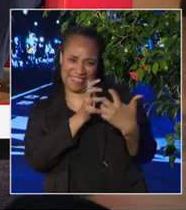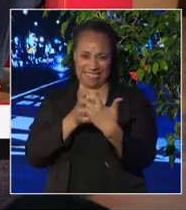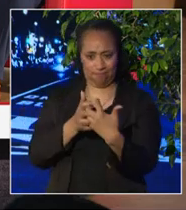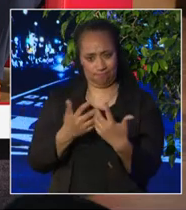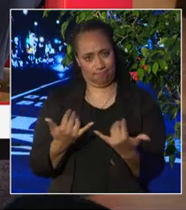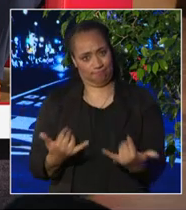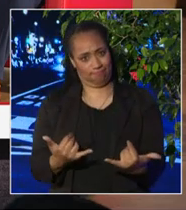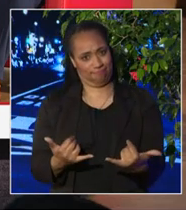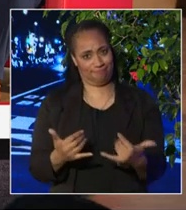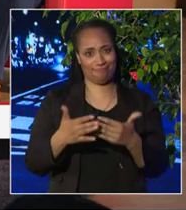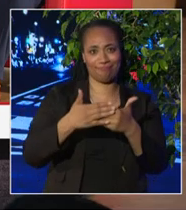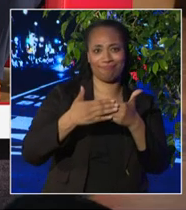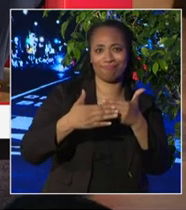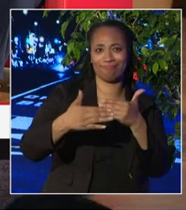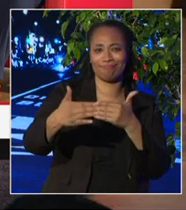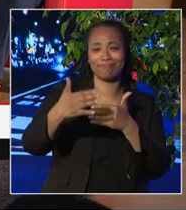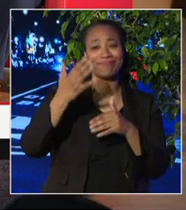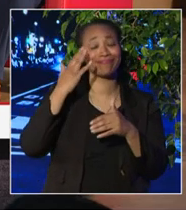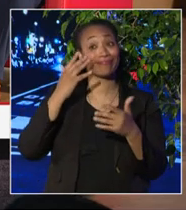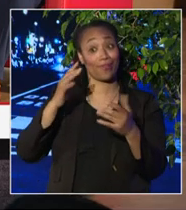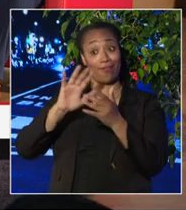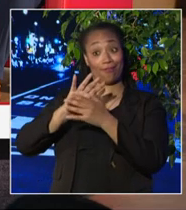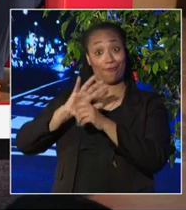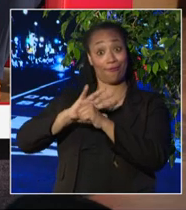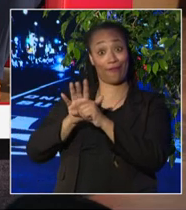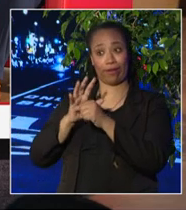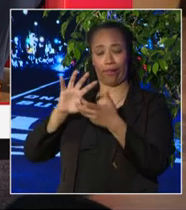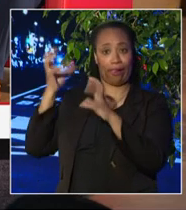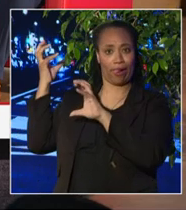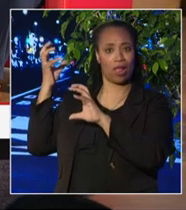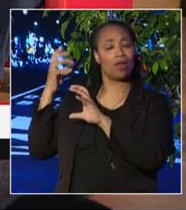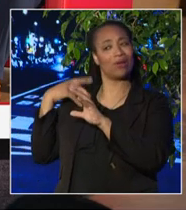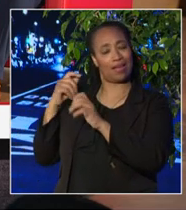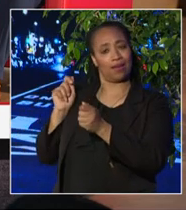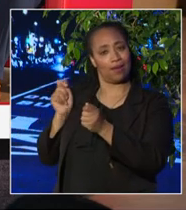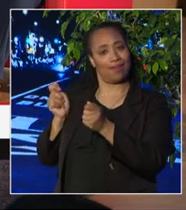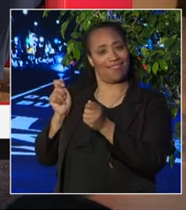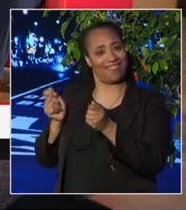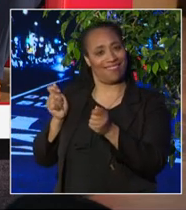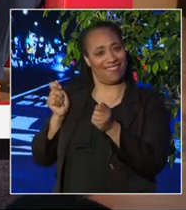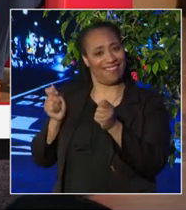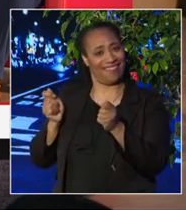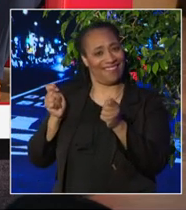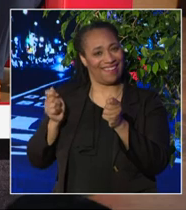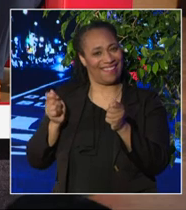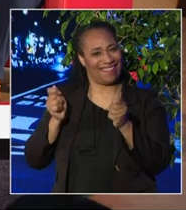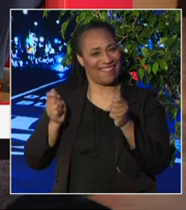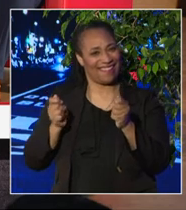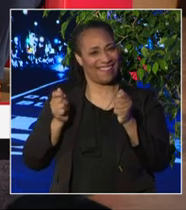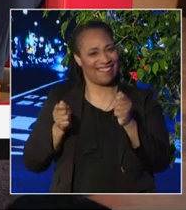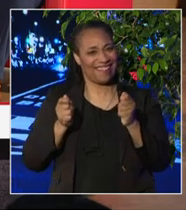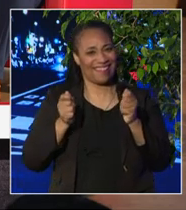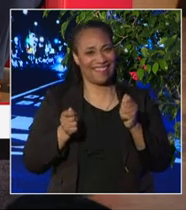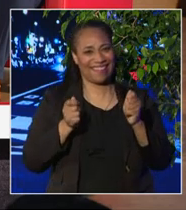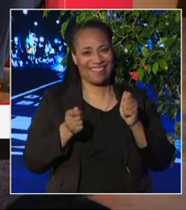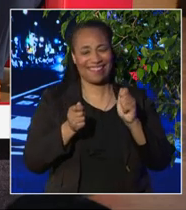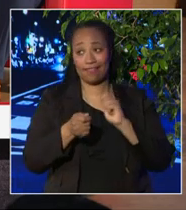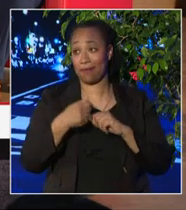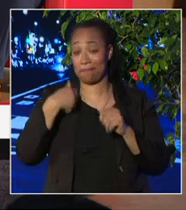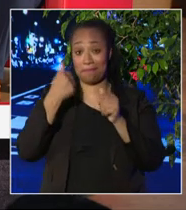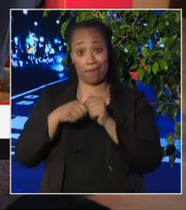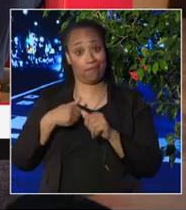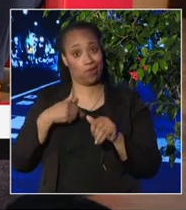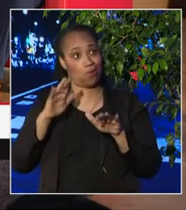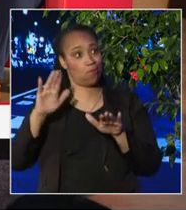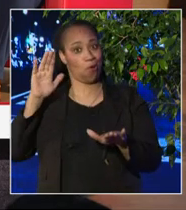pandemic that have made where when I came into office, I have a very strong commitment to building